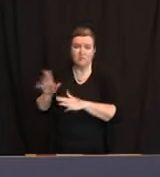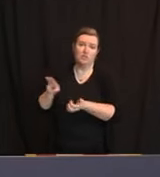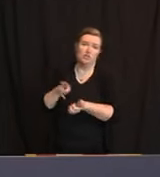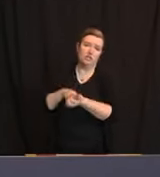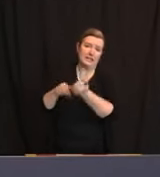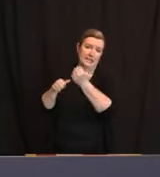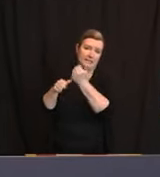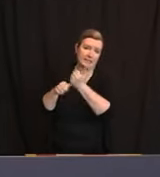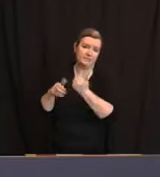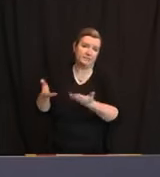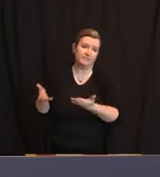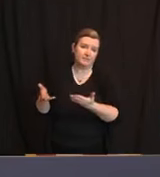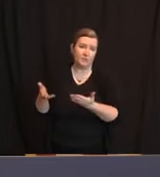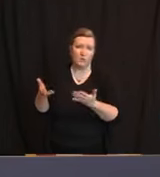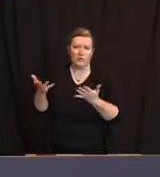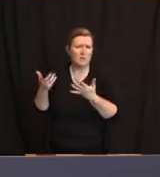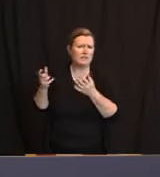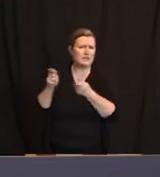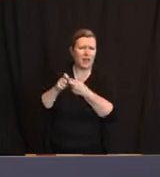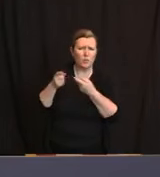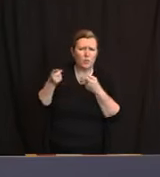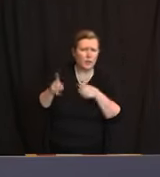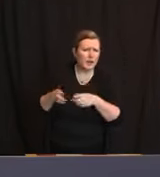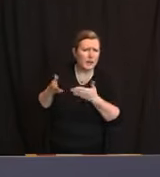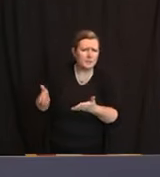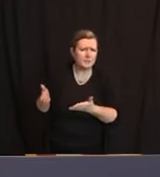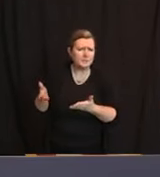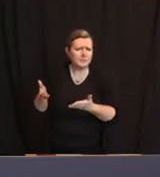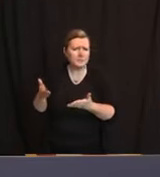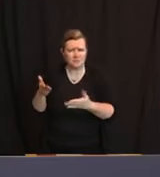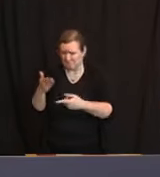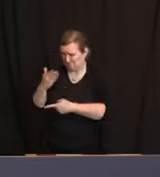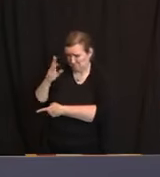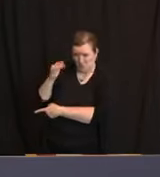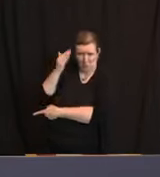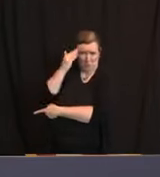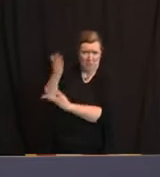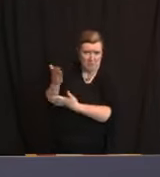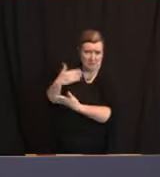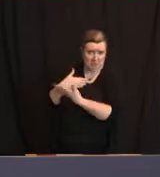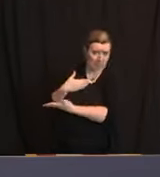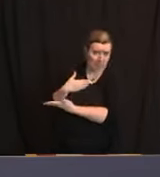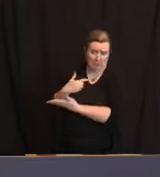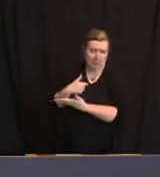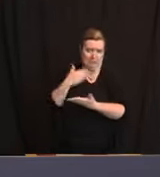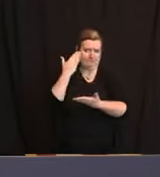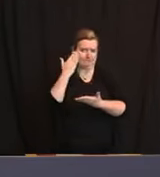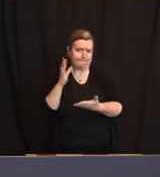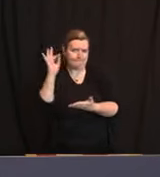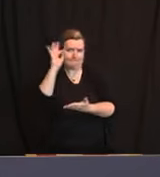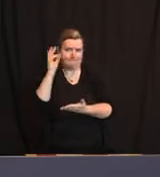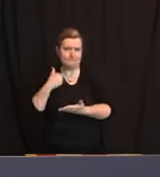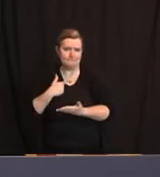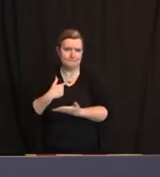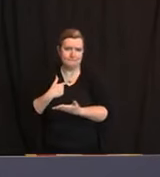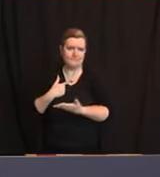of the case, Judy. Do you? We don't. So we can come back to you. I don't. Again, bless the loss of